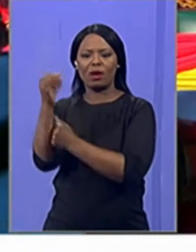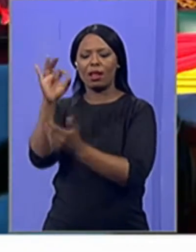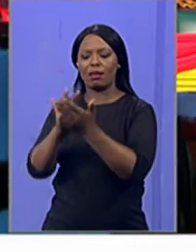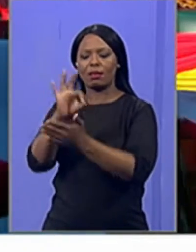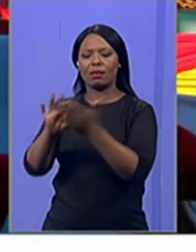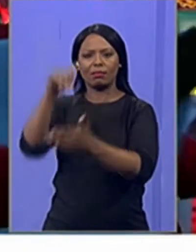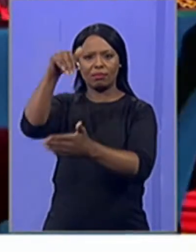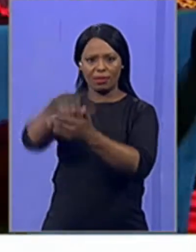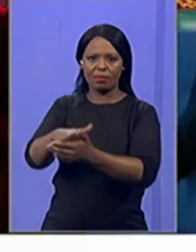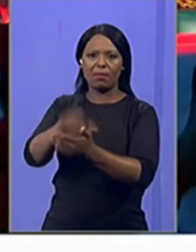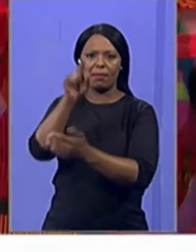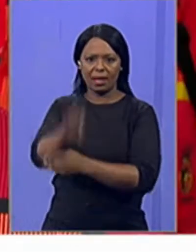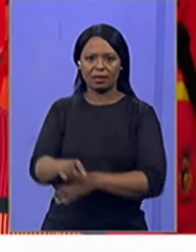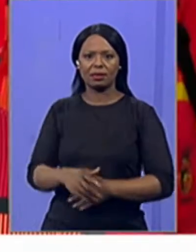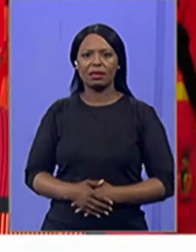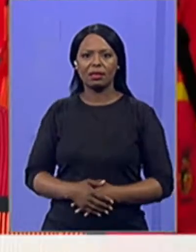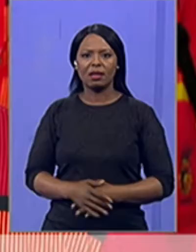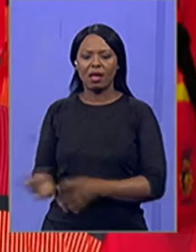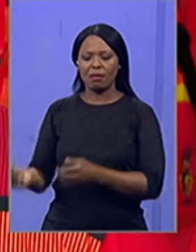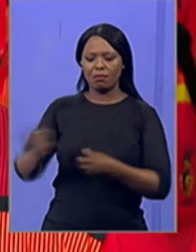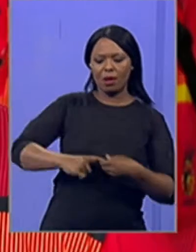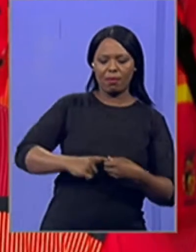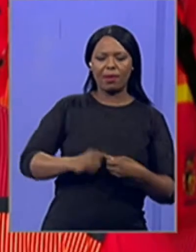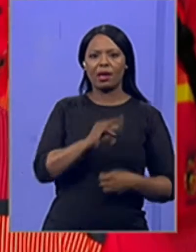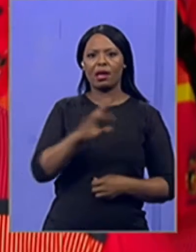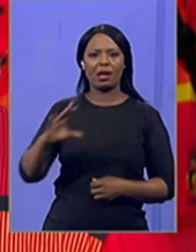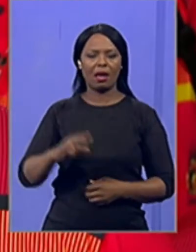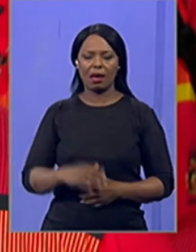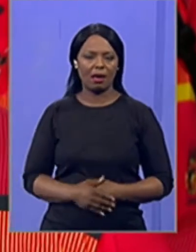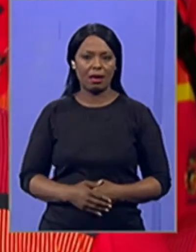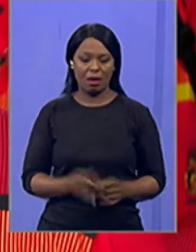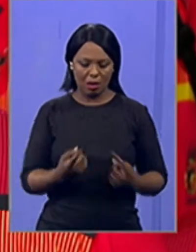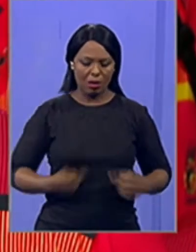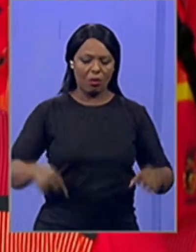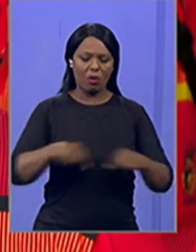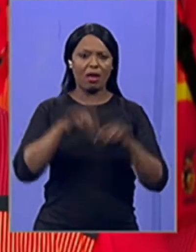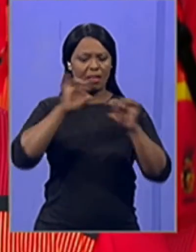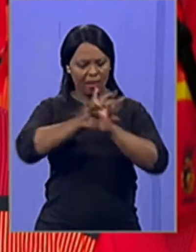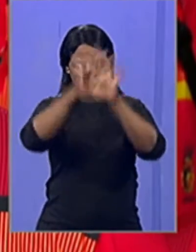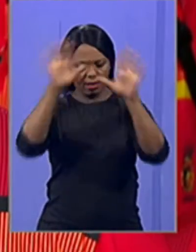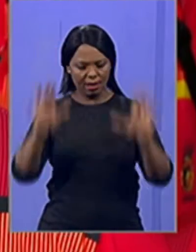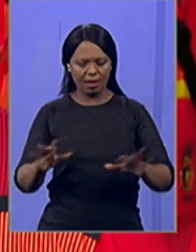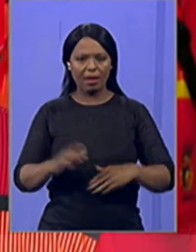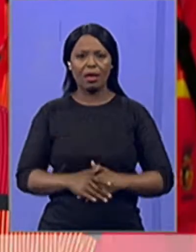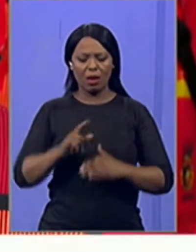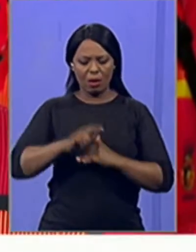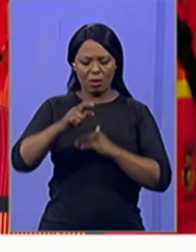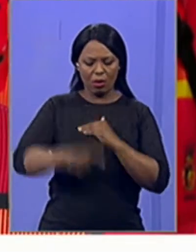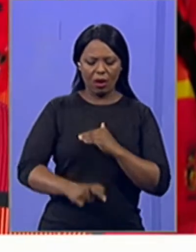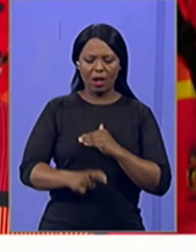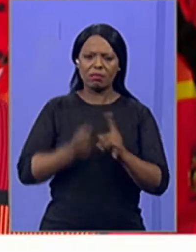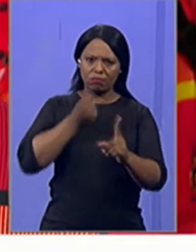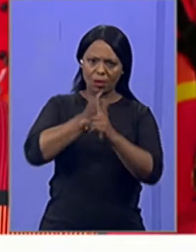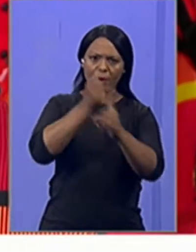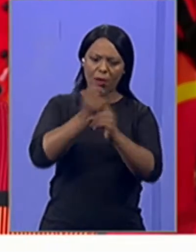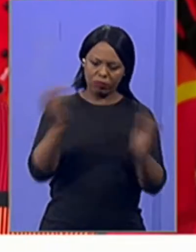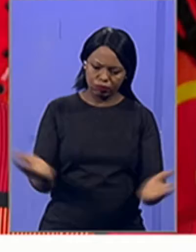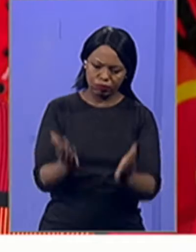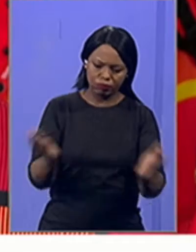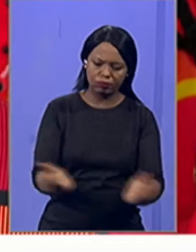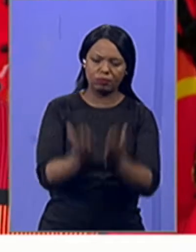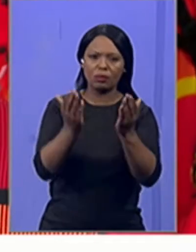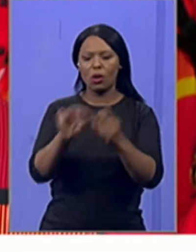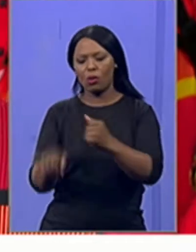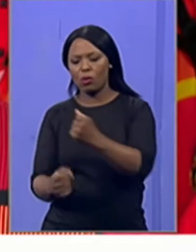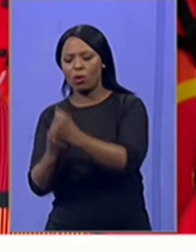bonkgetheng ba ikemetseng. For instance, as Nia were quite clear that this Congress were going to lobby and engage others to support the Communist